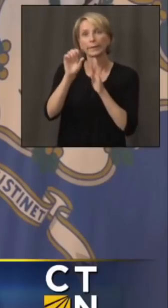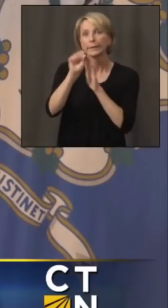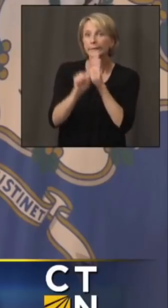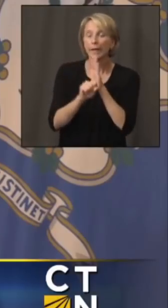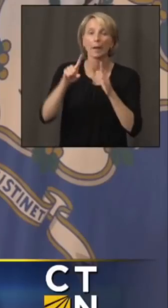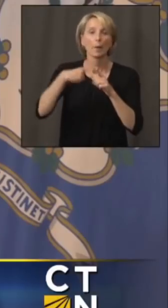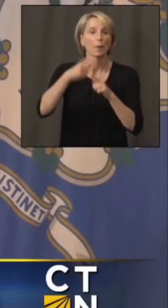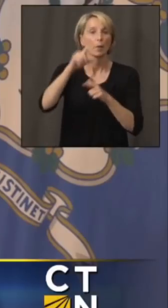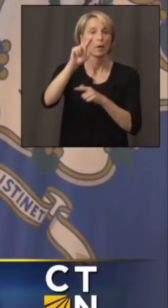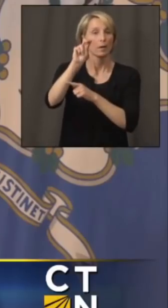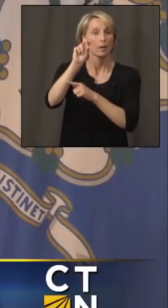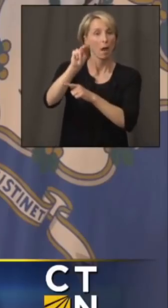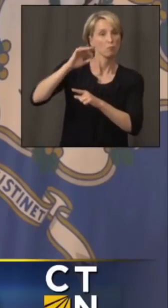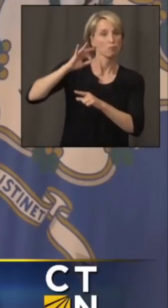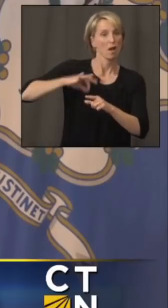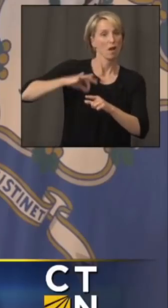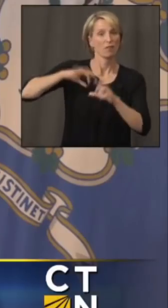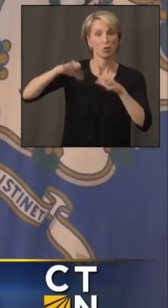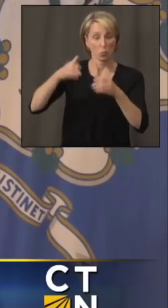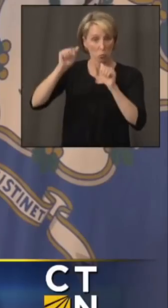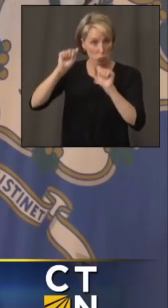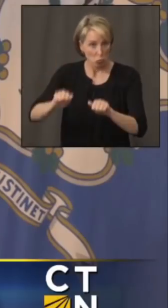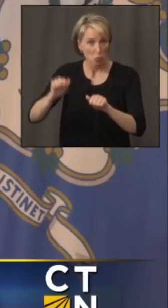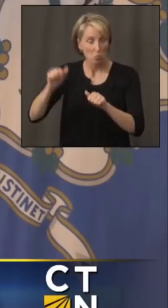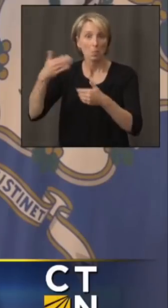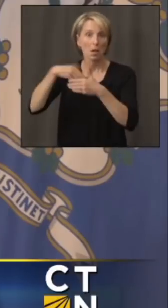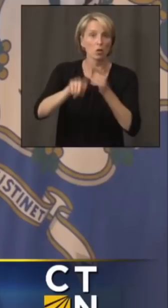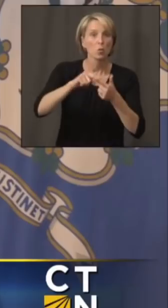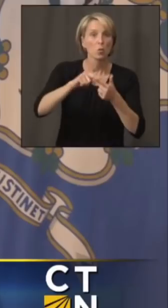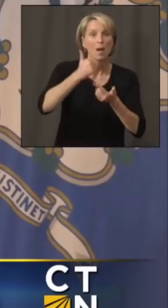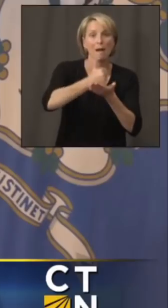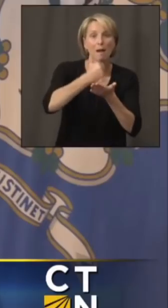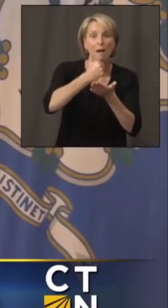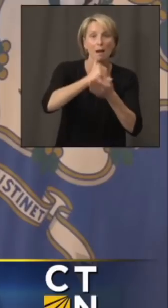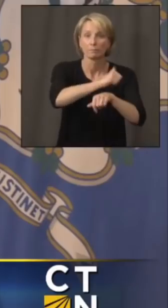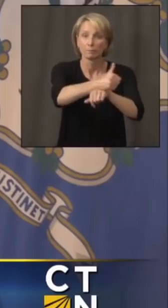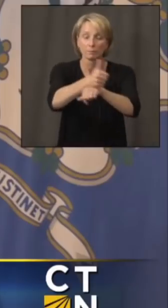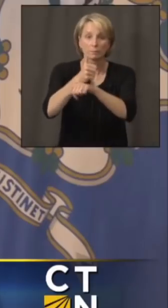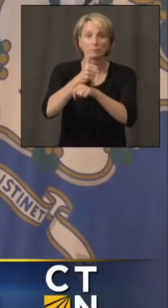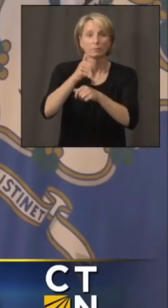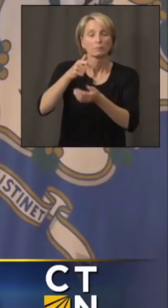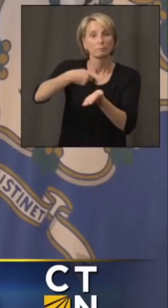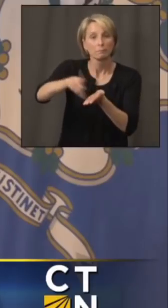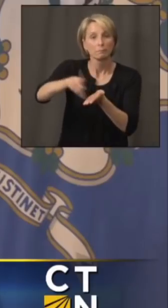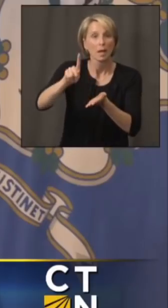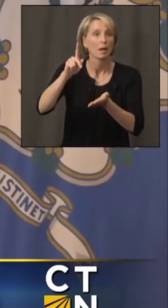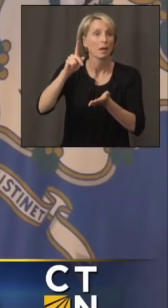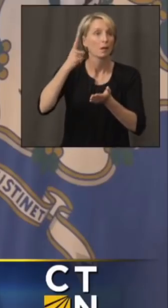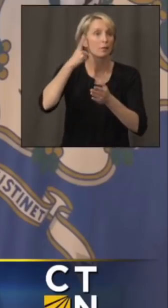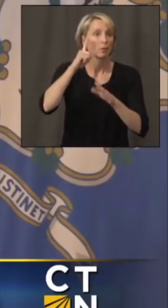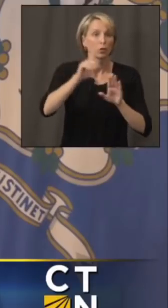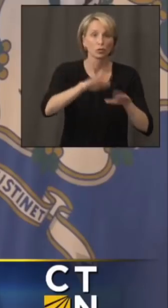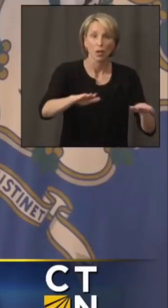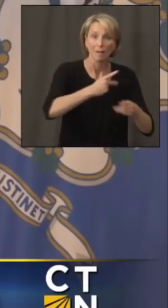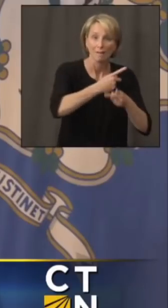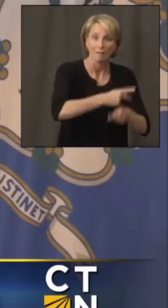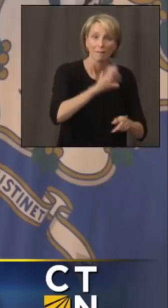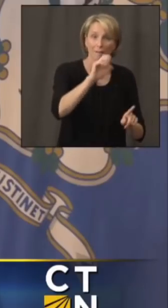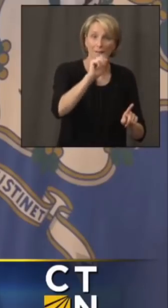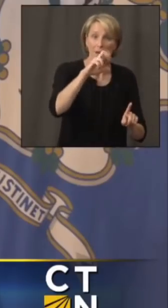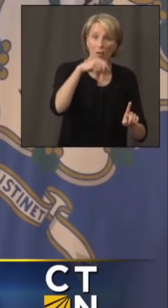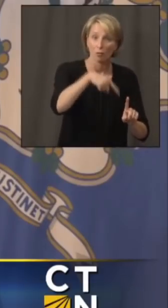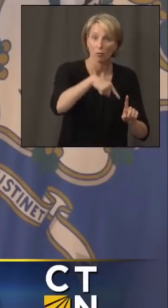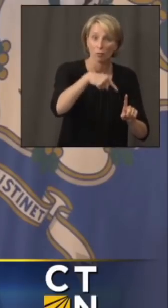nonprofit organization would step in and, begin helping out with payments for childcare? Because this was